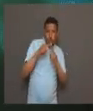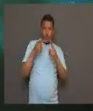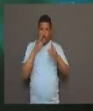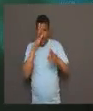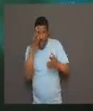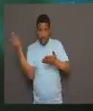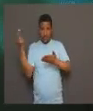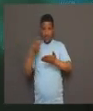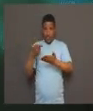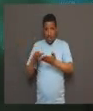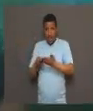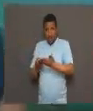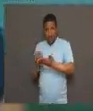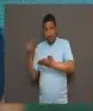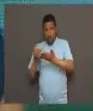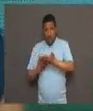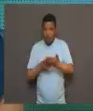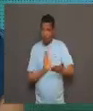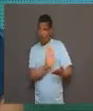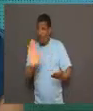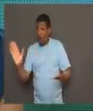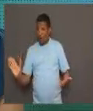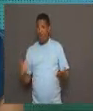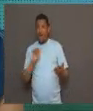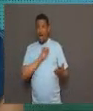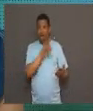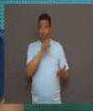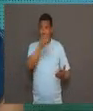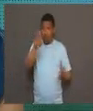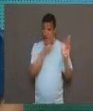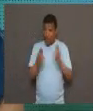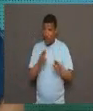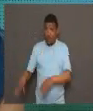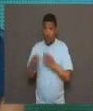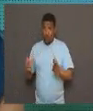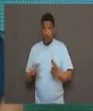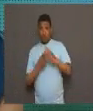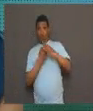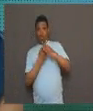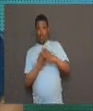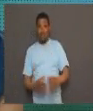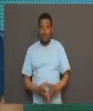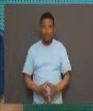map of your own. I hope you are ready, students. Let us begin.